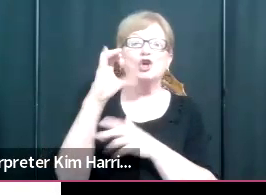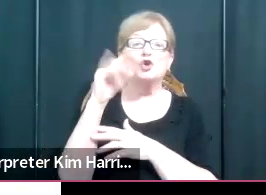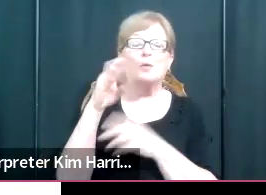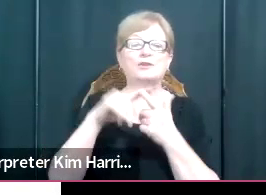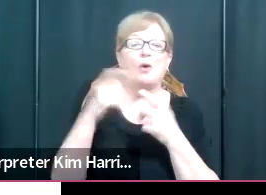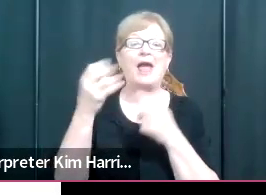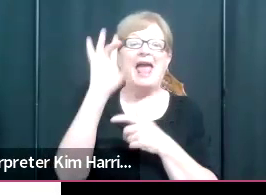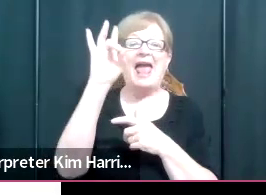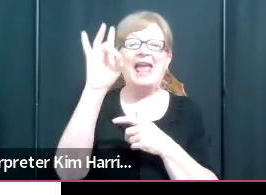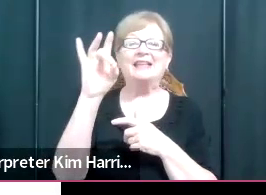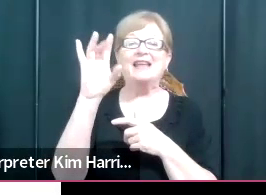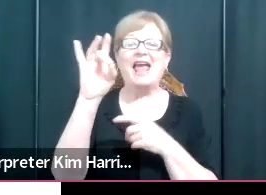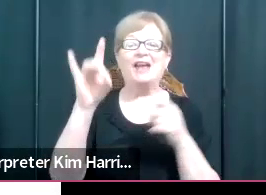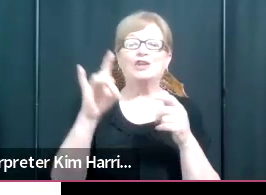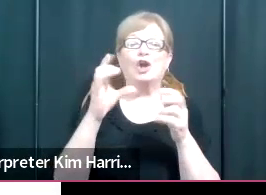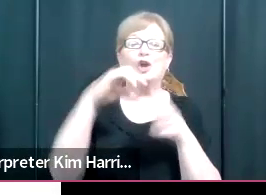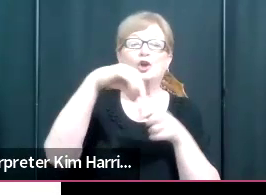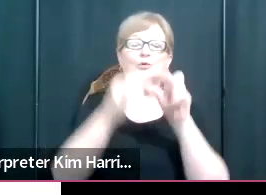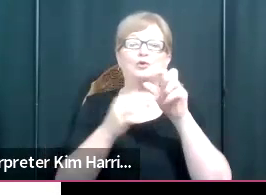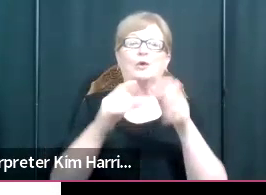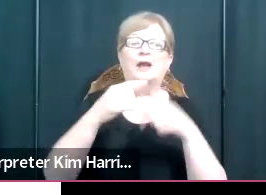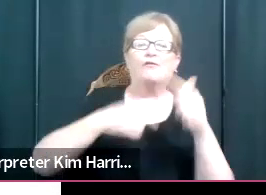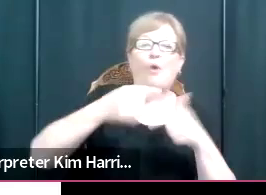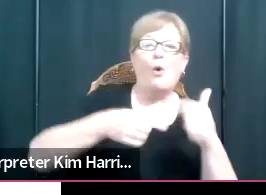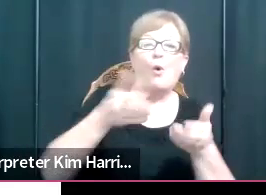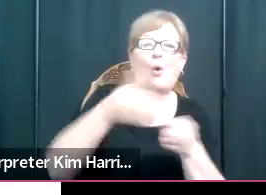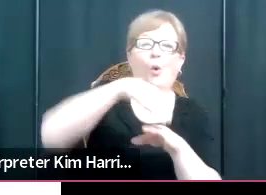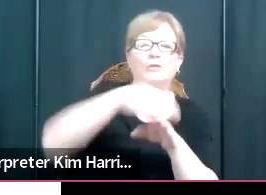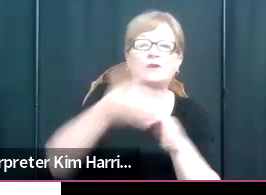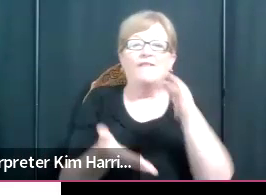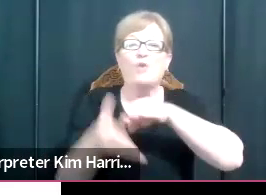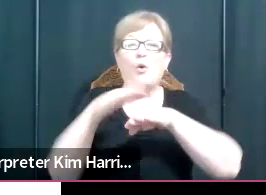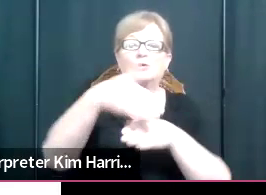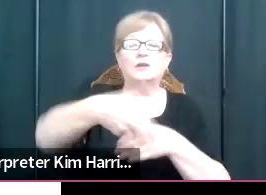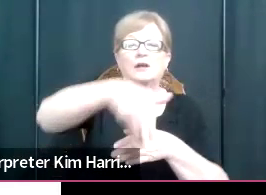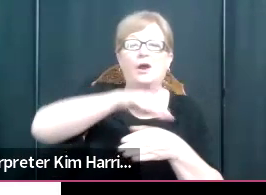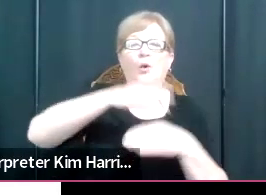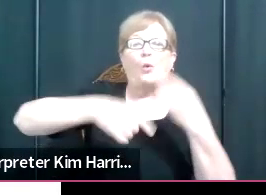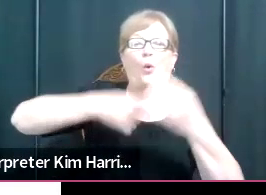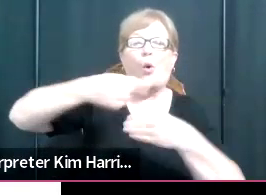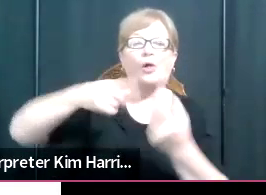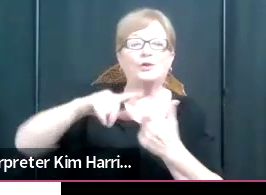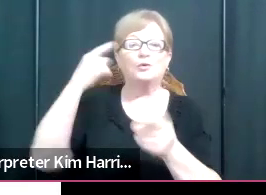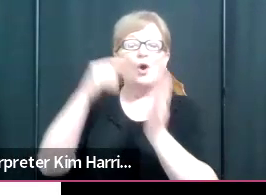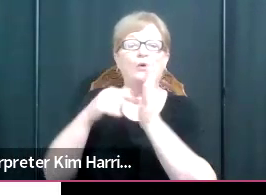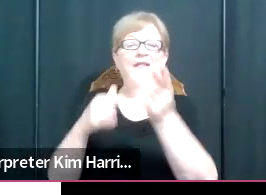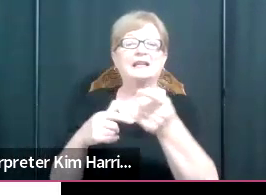so you can sort of endlessly fold and roll the cube into the different positions. In the photo, you can see it's like a full square,